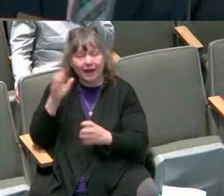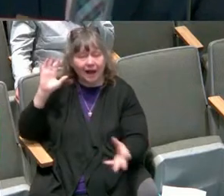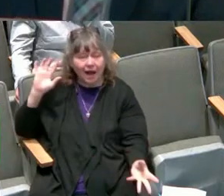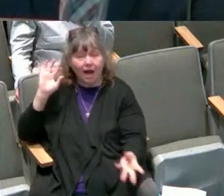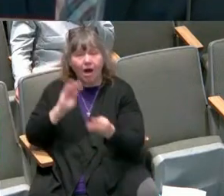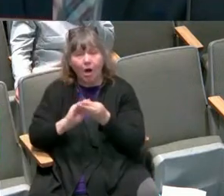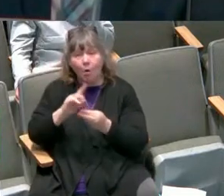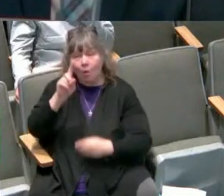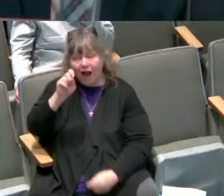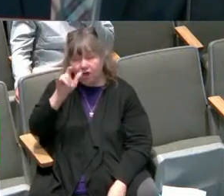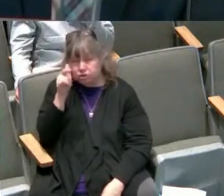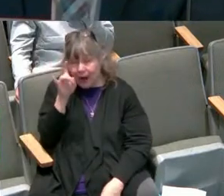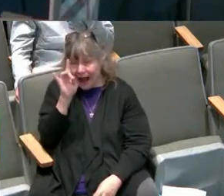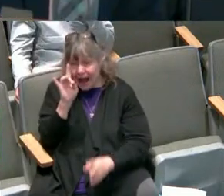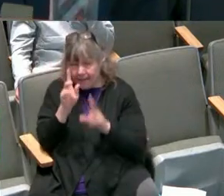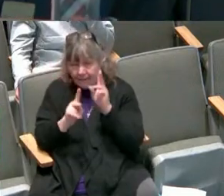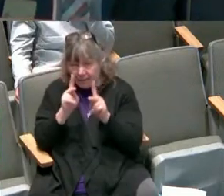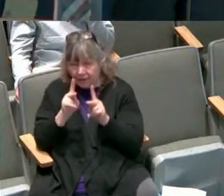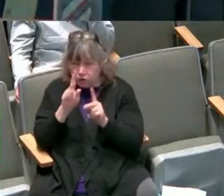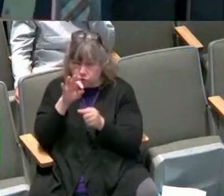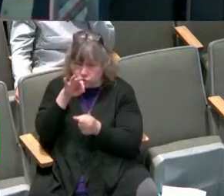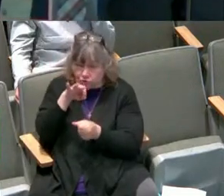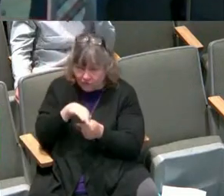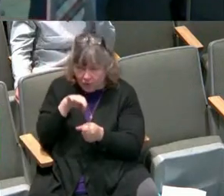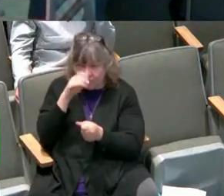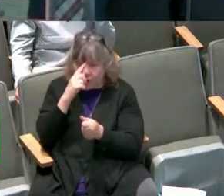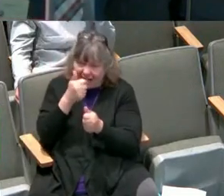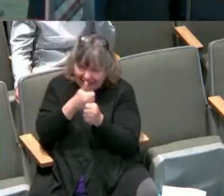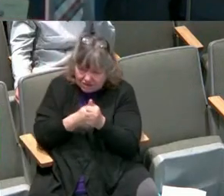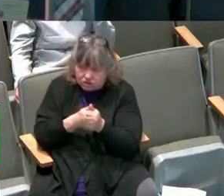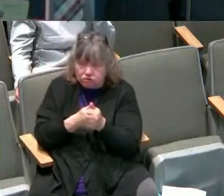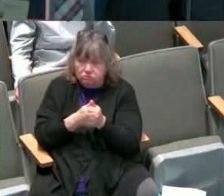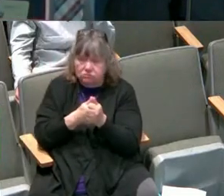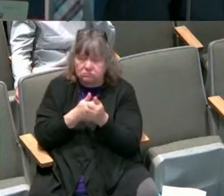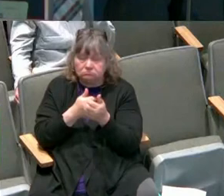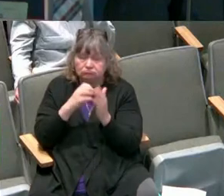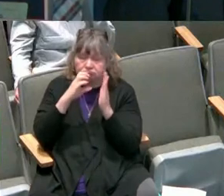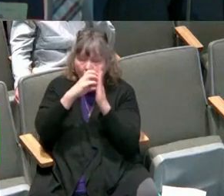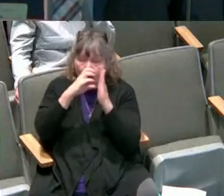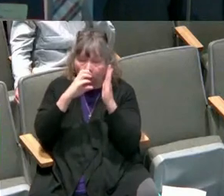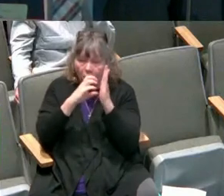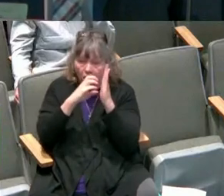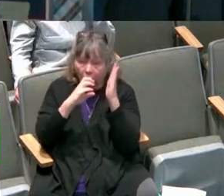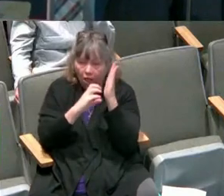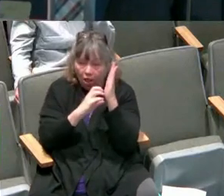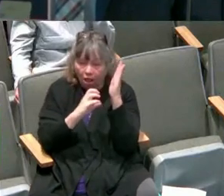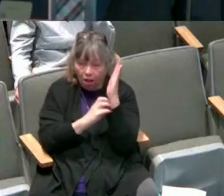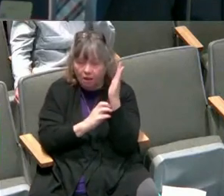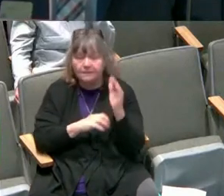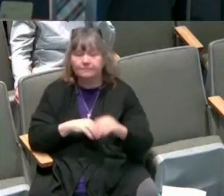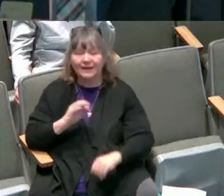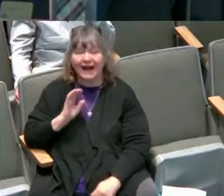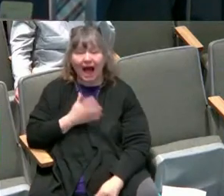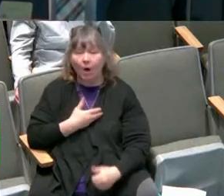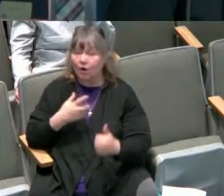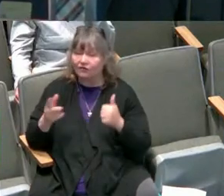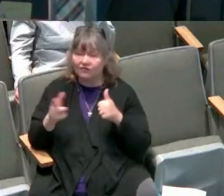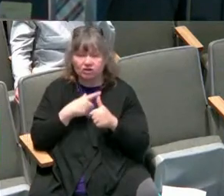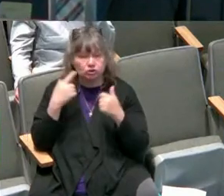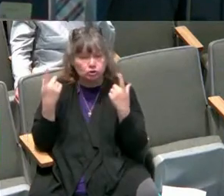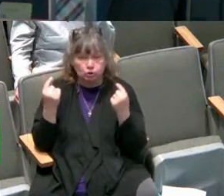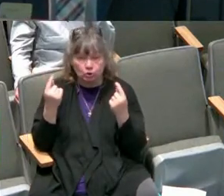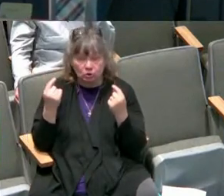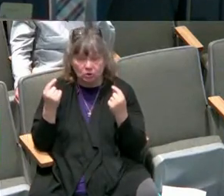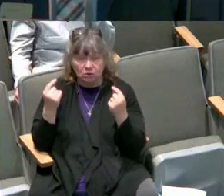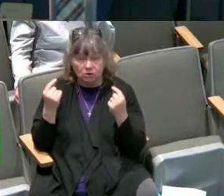people to vote on on each of the articles our first order of